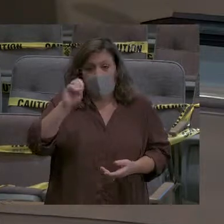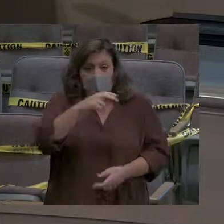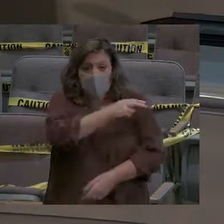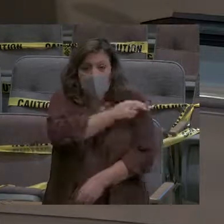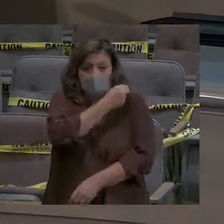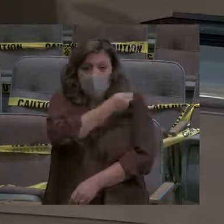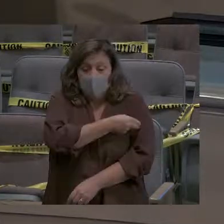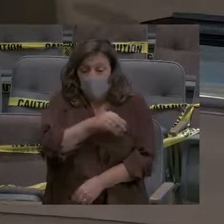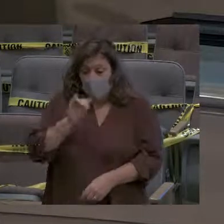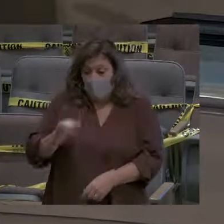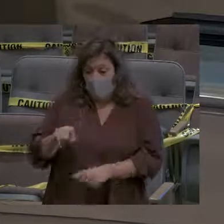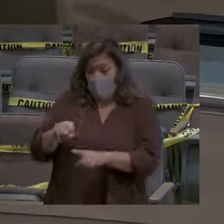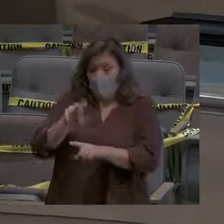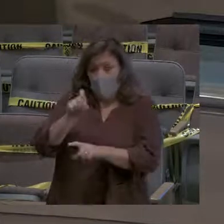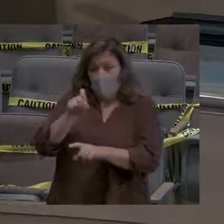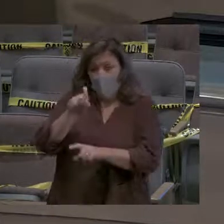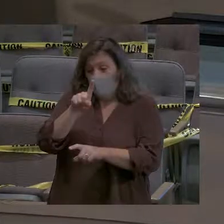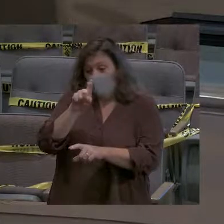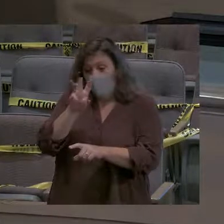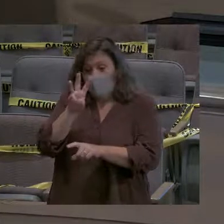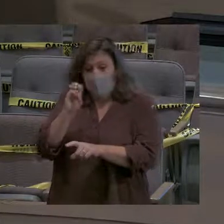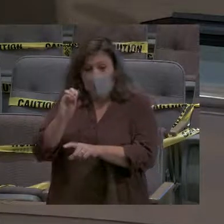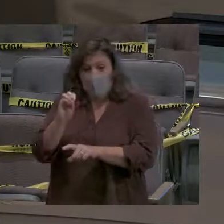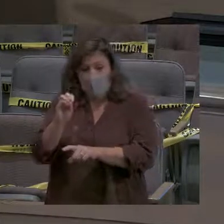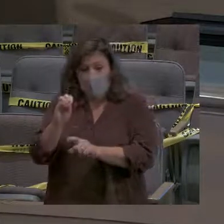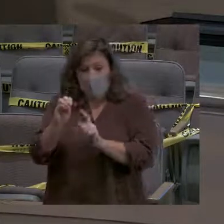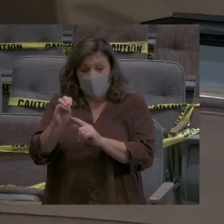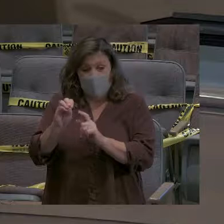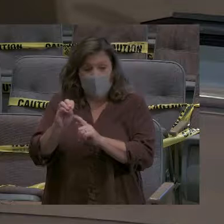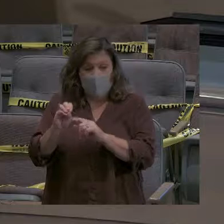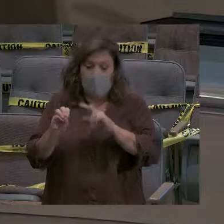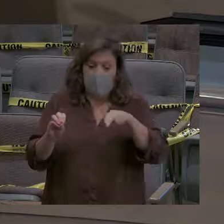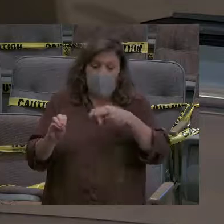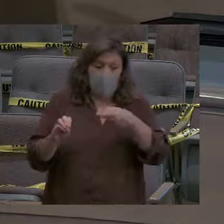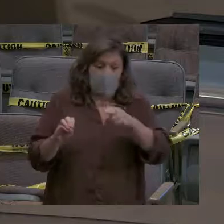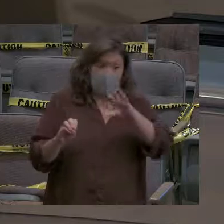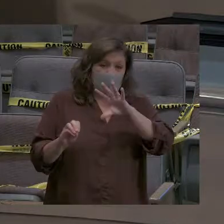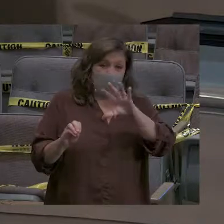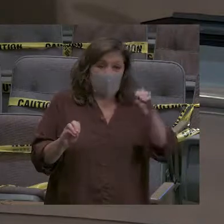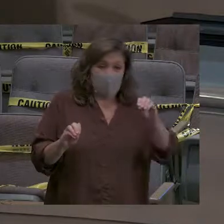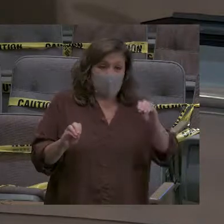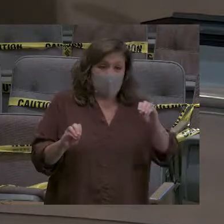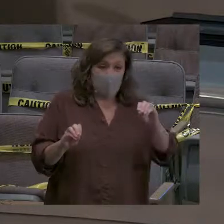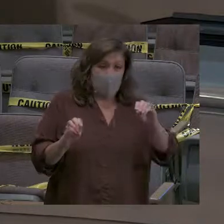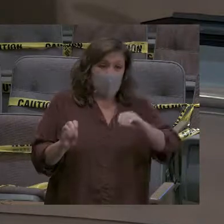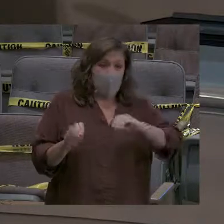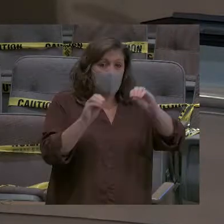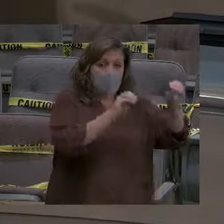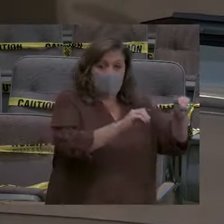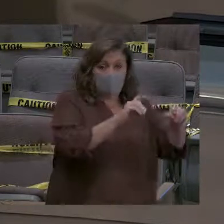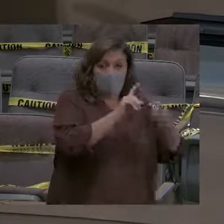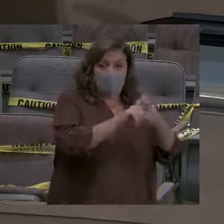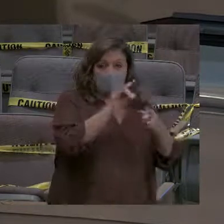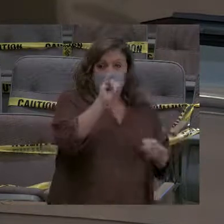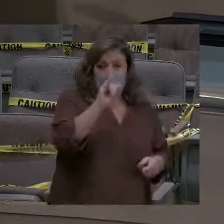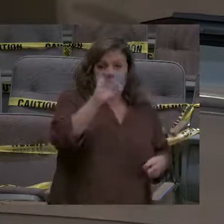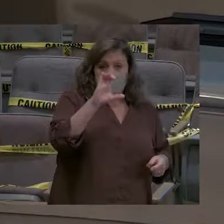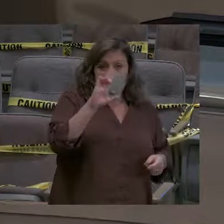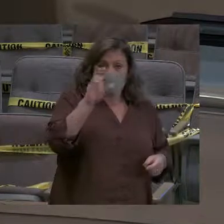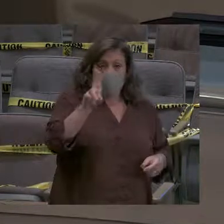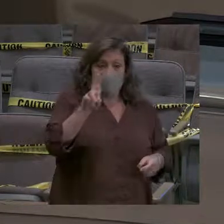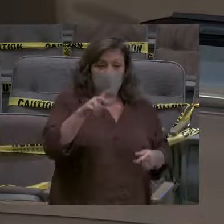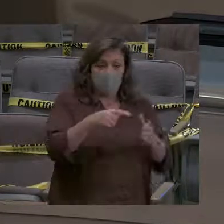that 160, probably about 50 were in the ICU